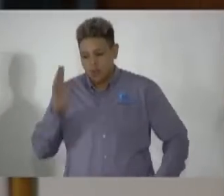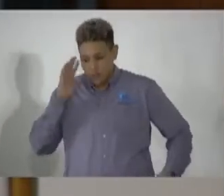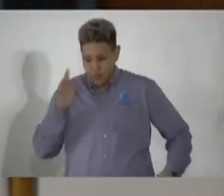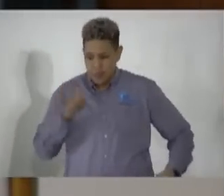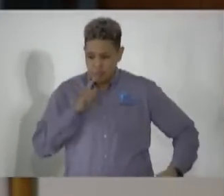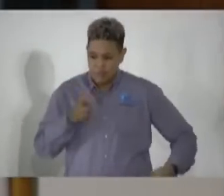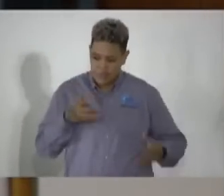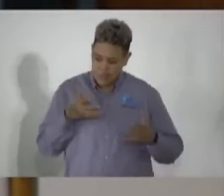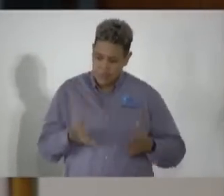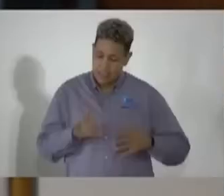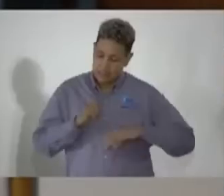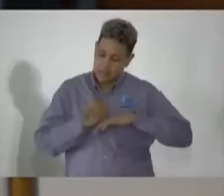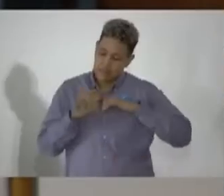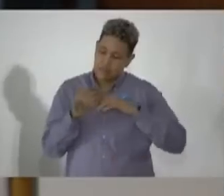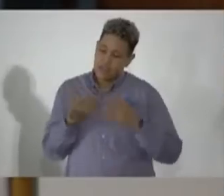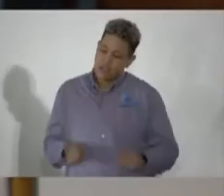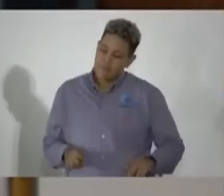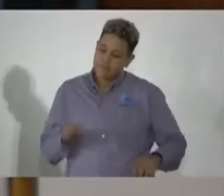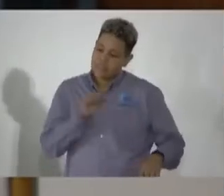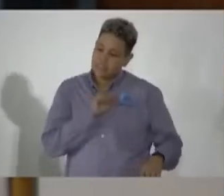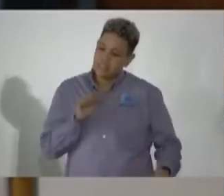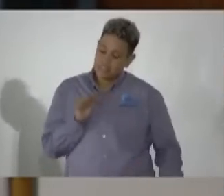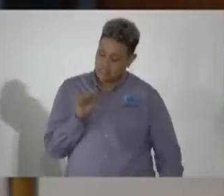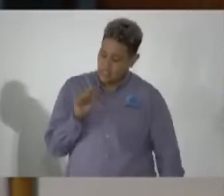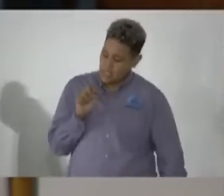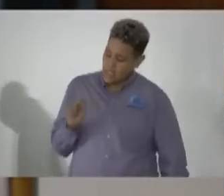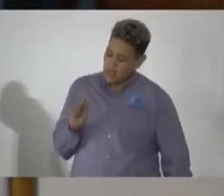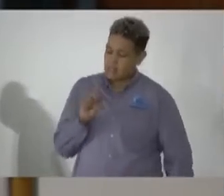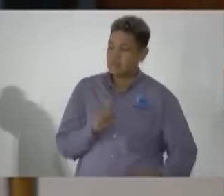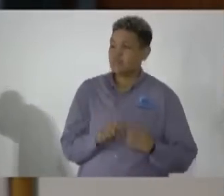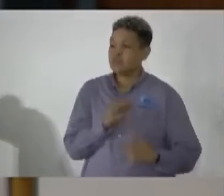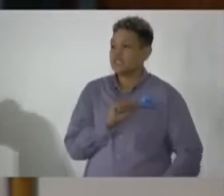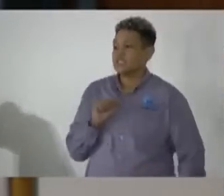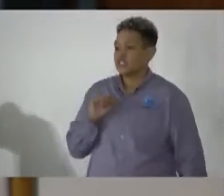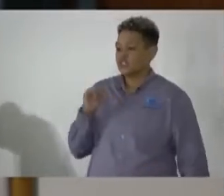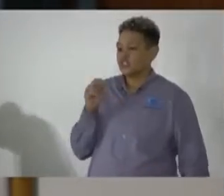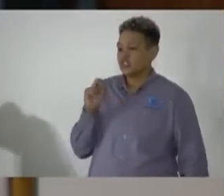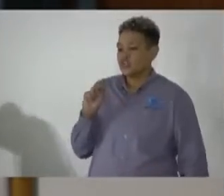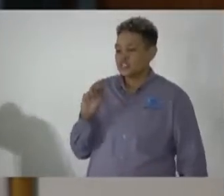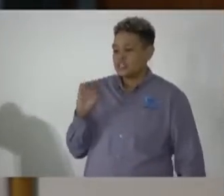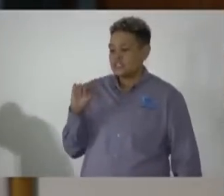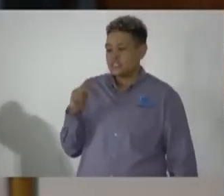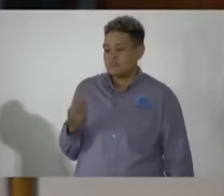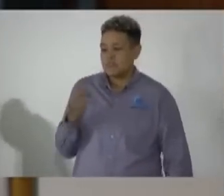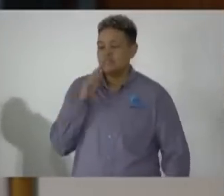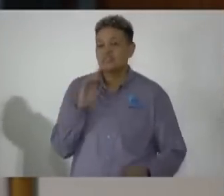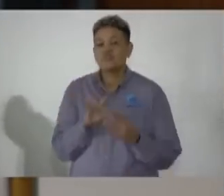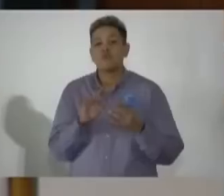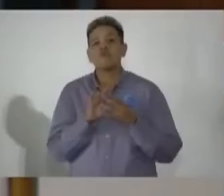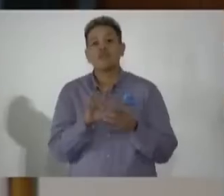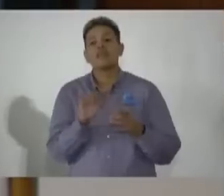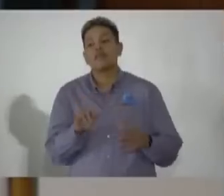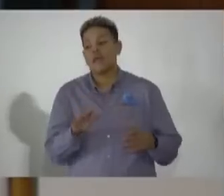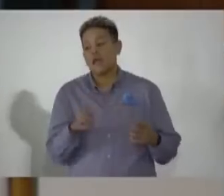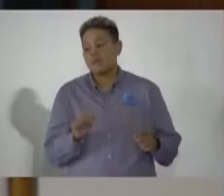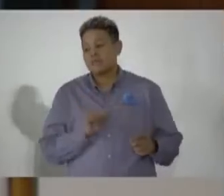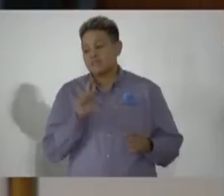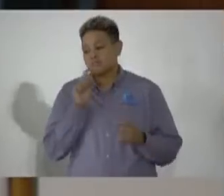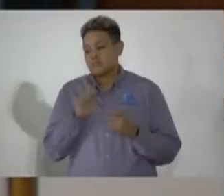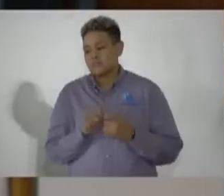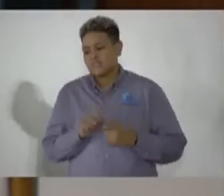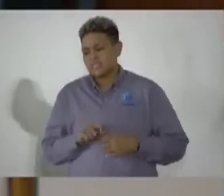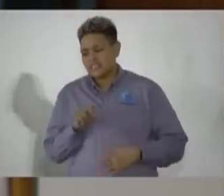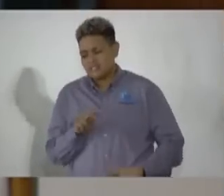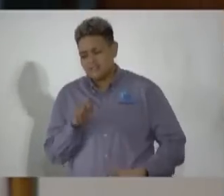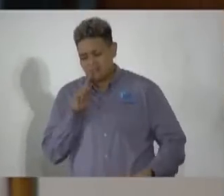the grounding of that, and Senator Allen and Senator Johnson-Smith spoke to that. I'm particularly,